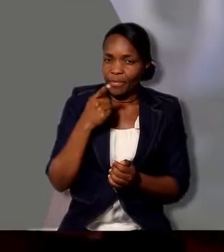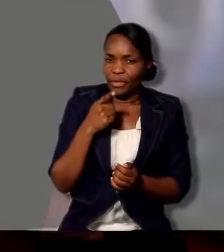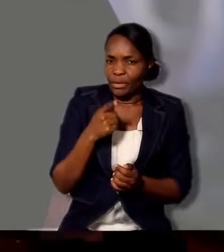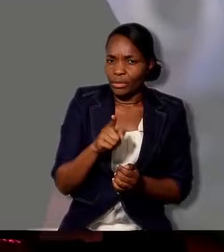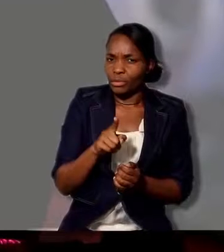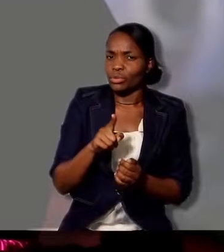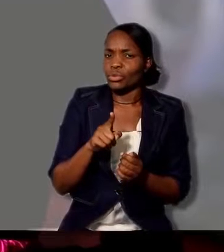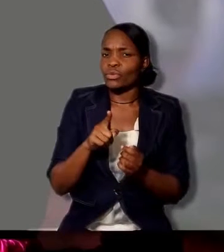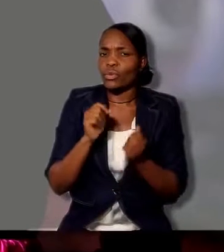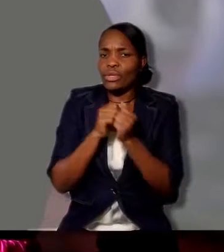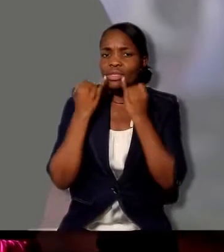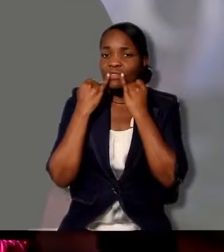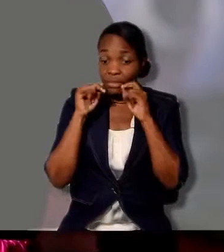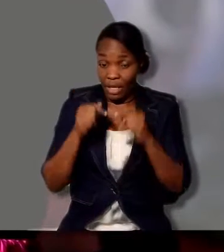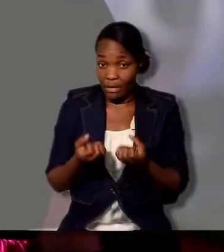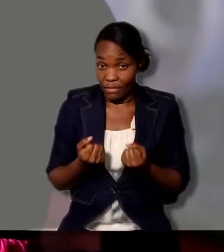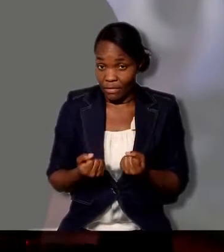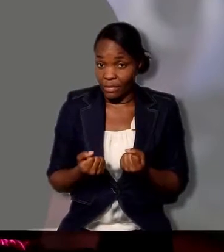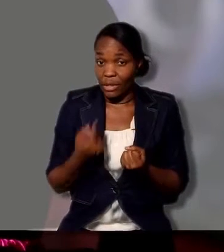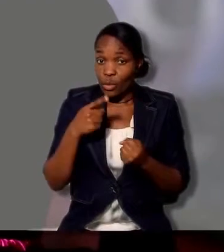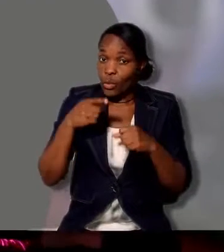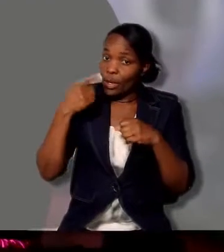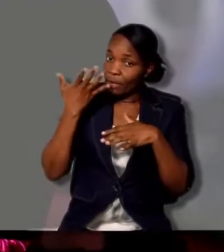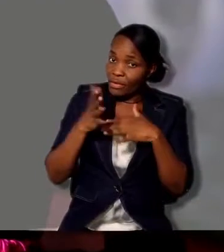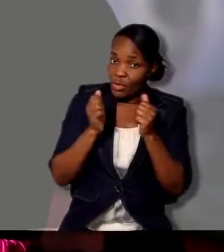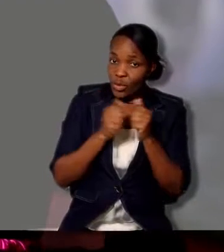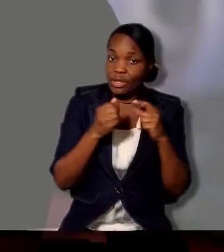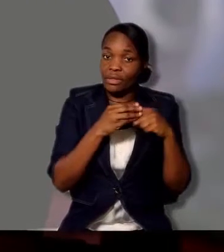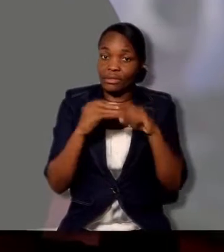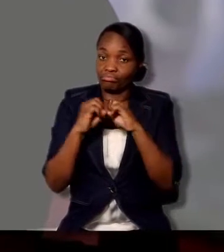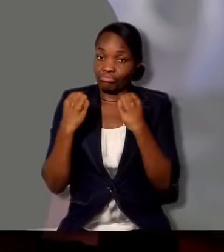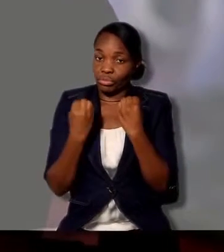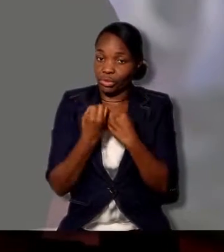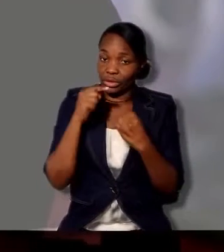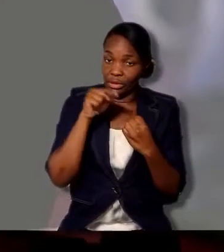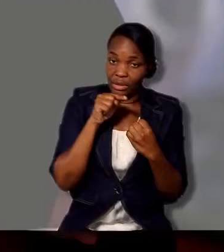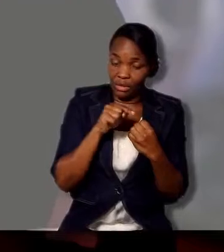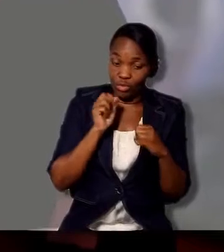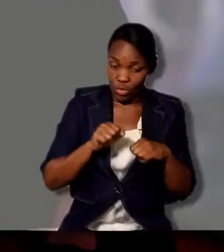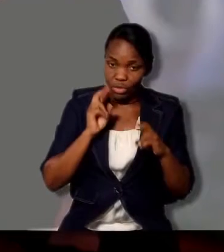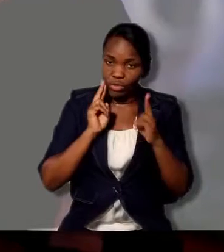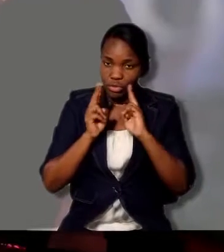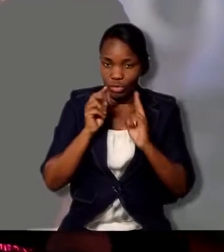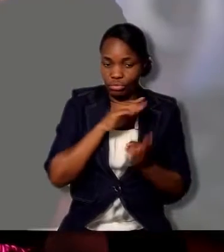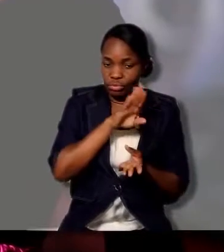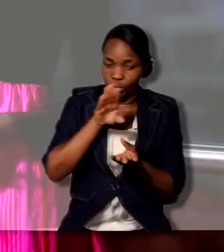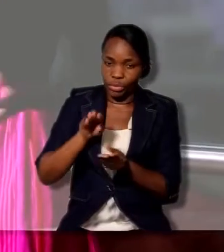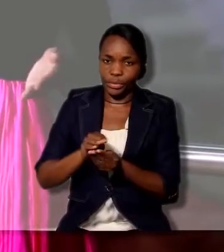may be spinning with information right now, so we'll close with the specialized agencies we have discussed so